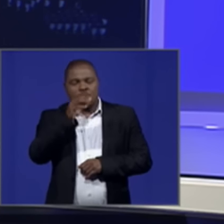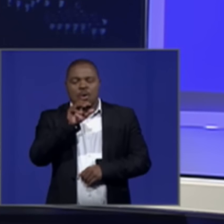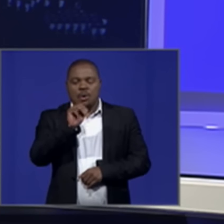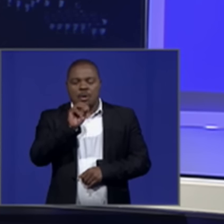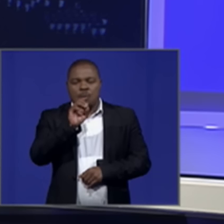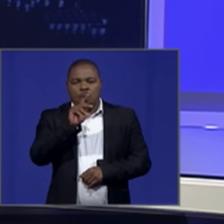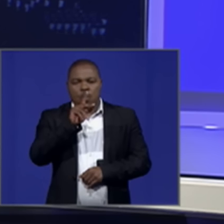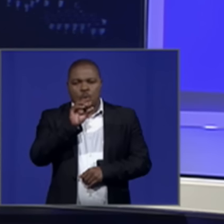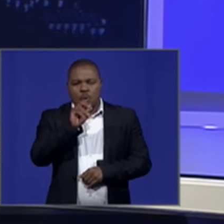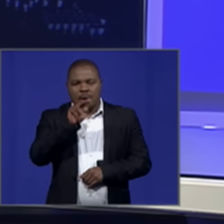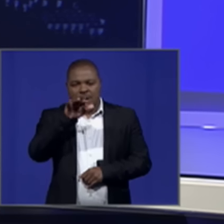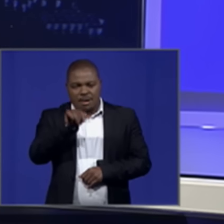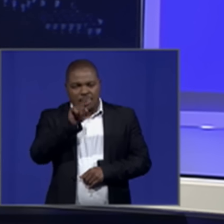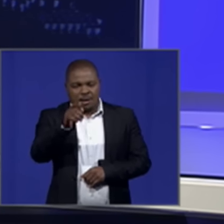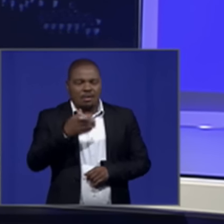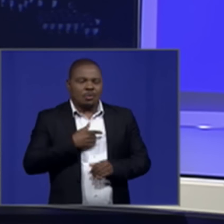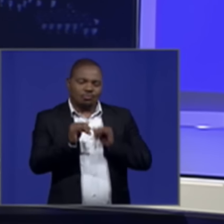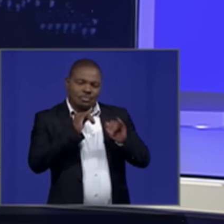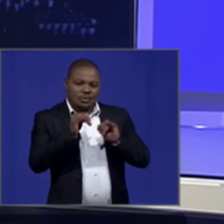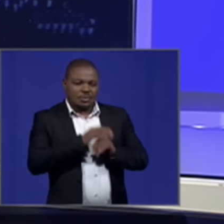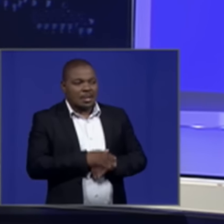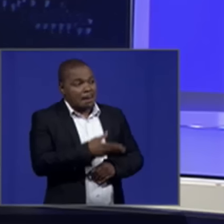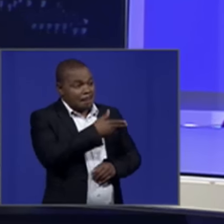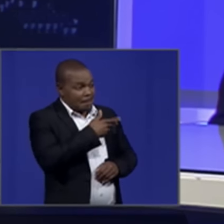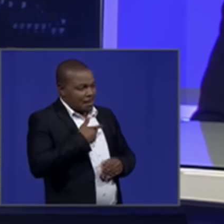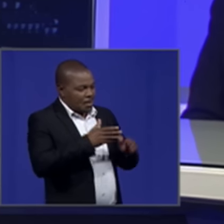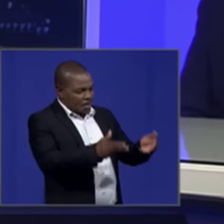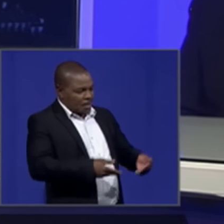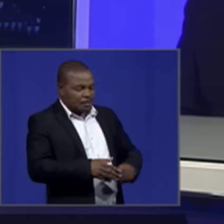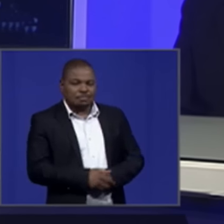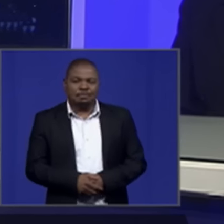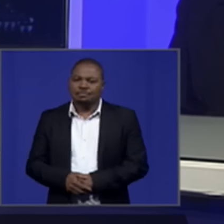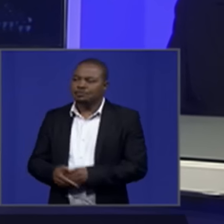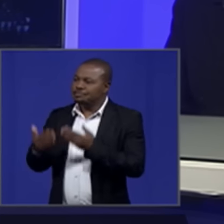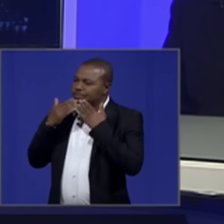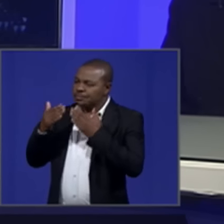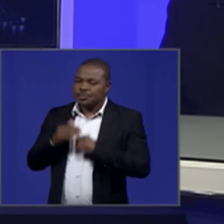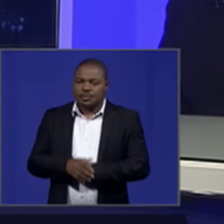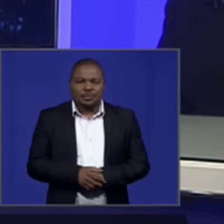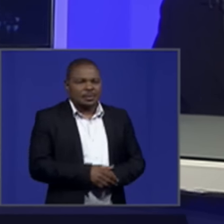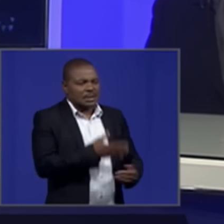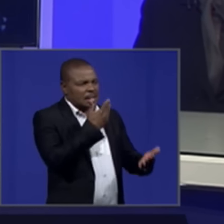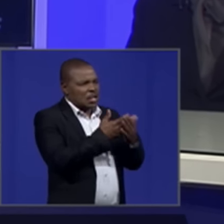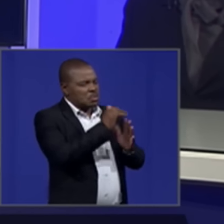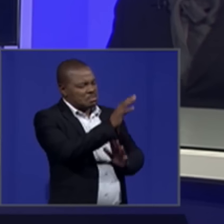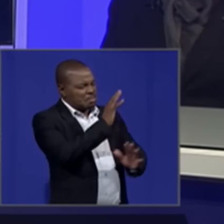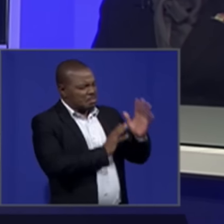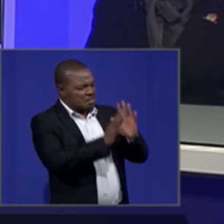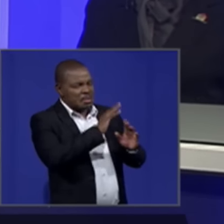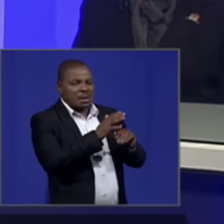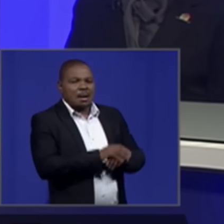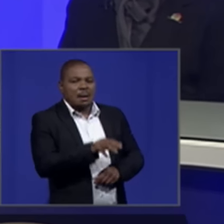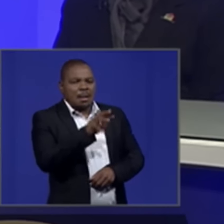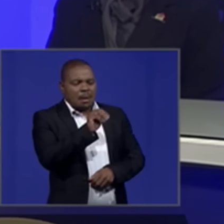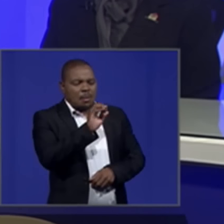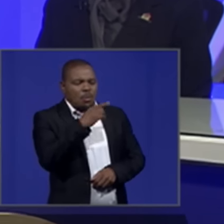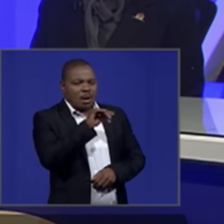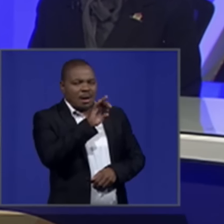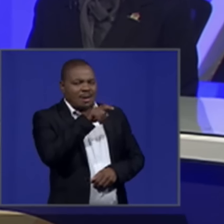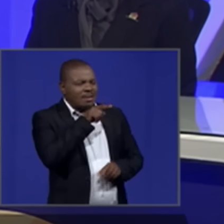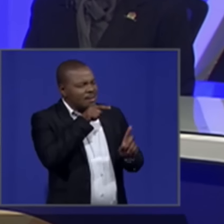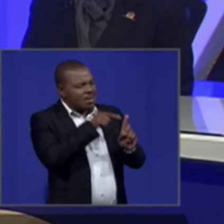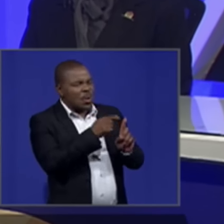Mokwena. Mme Sophie re go amogela mo dikganyeng tsa rona. Ke a leboga. Fa re di simolola fela ka boripana o ka re tlhalosetsa gore fa re bua ka Rre Festus Mogae